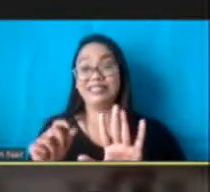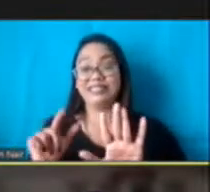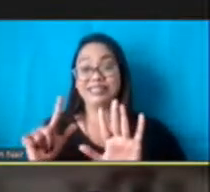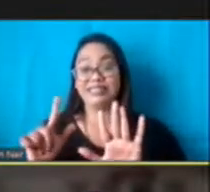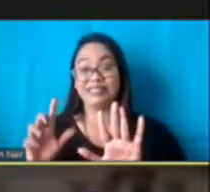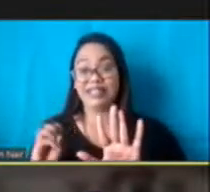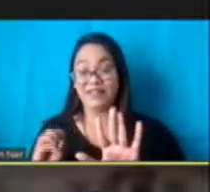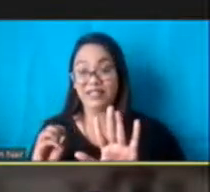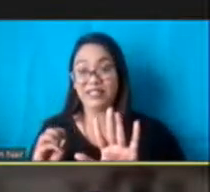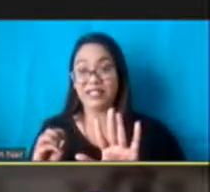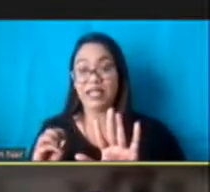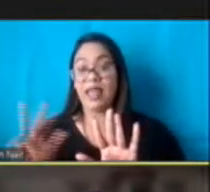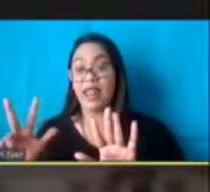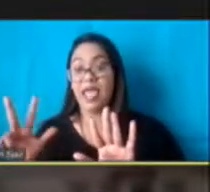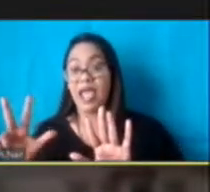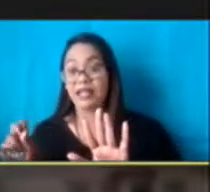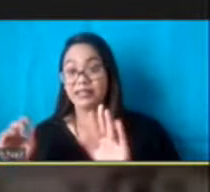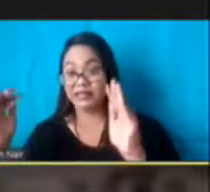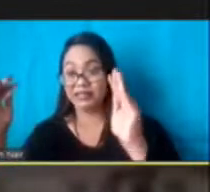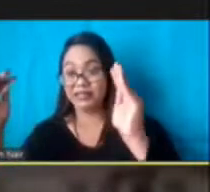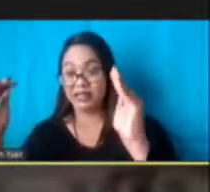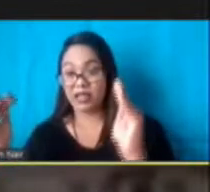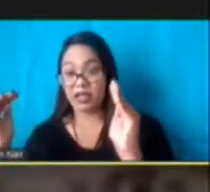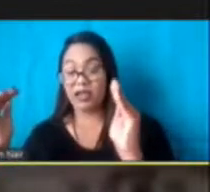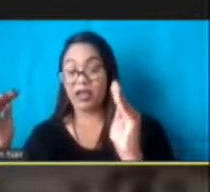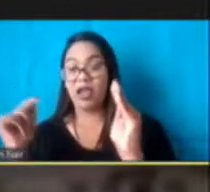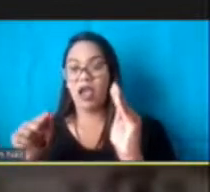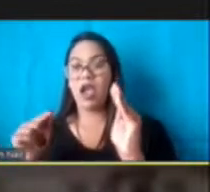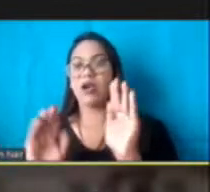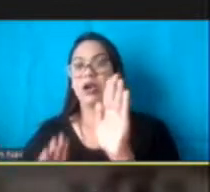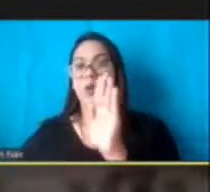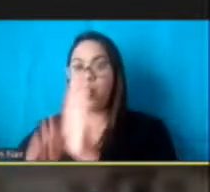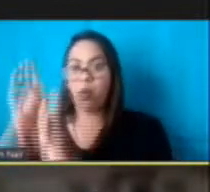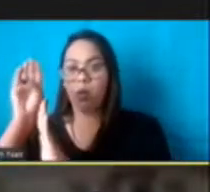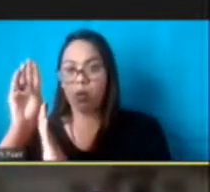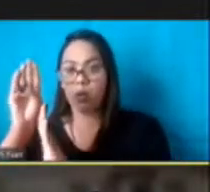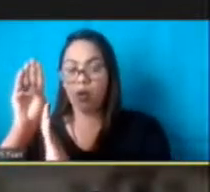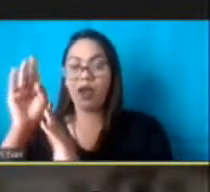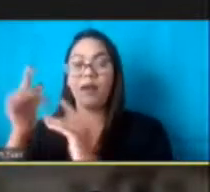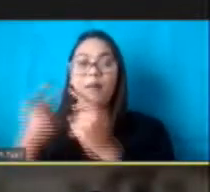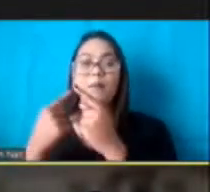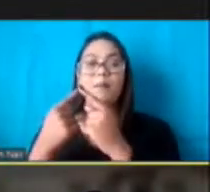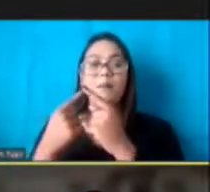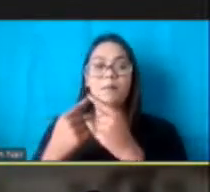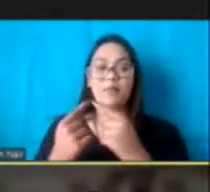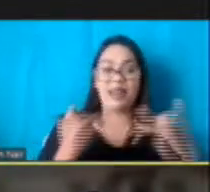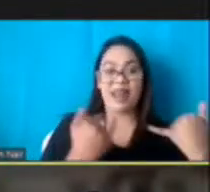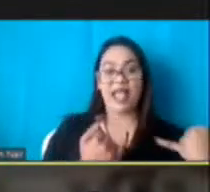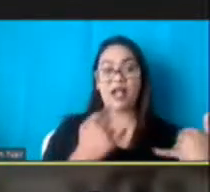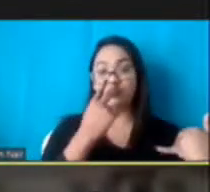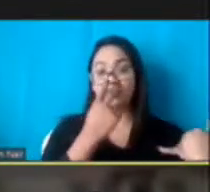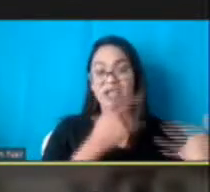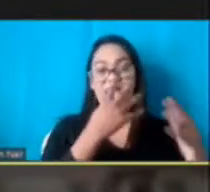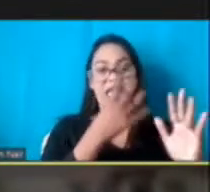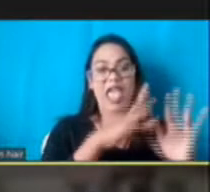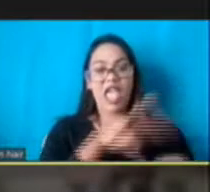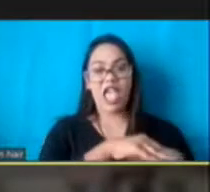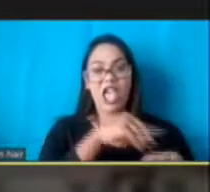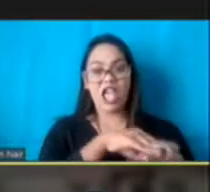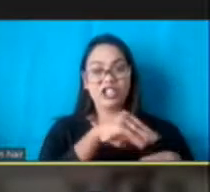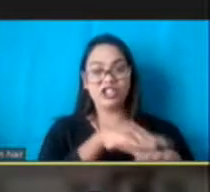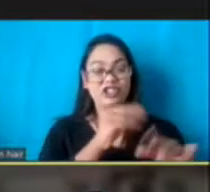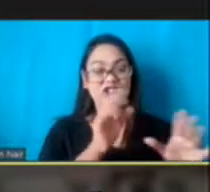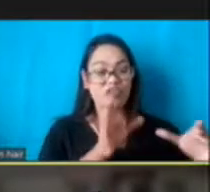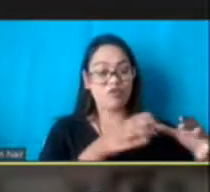almost 80% severity. However, in the fourth wave in gray, you can see severity is lower in every age group, particularly